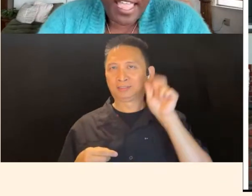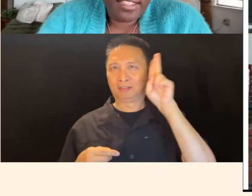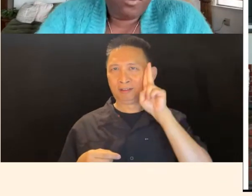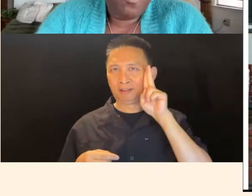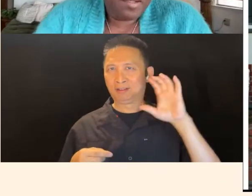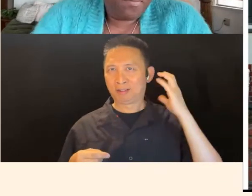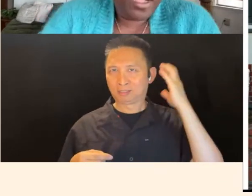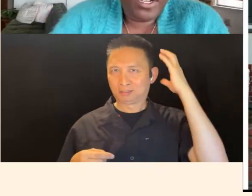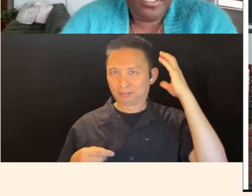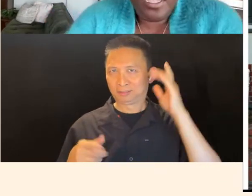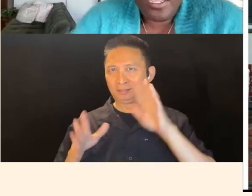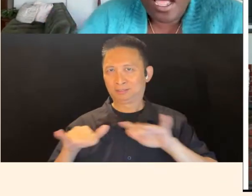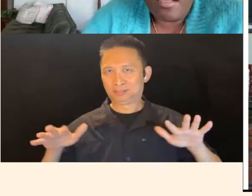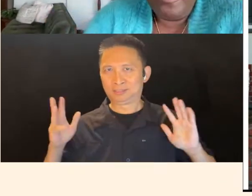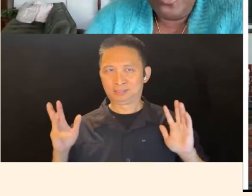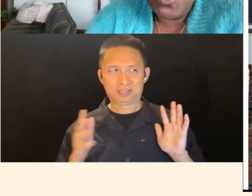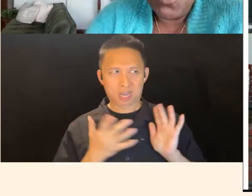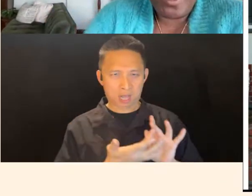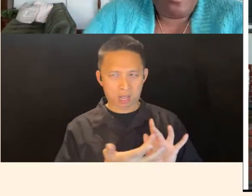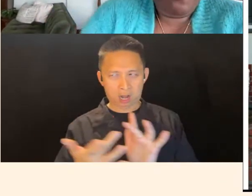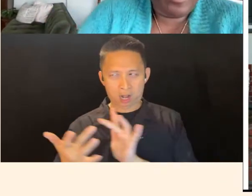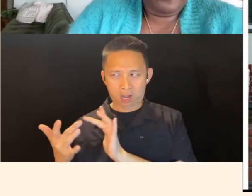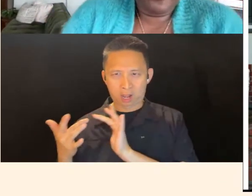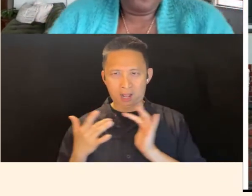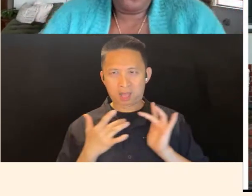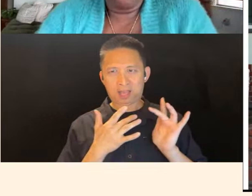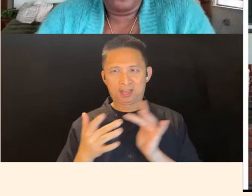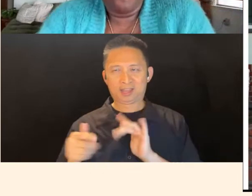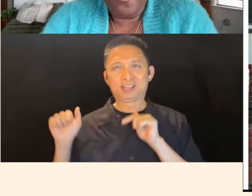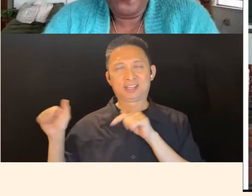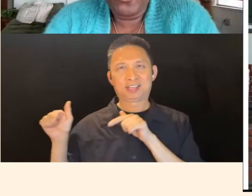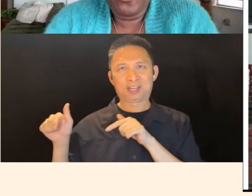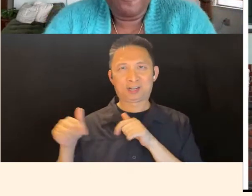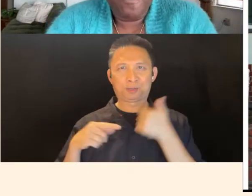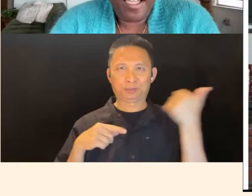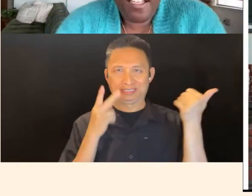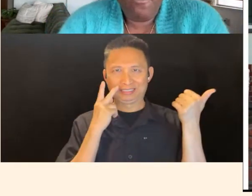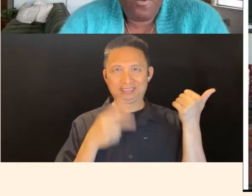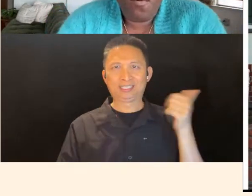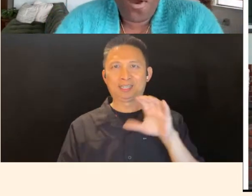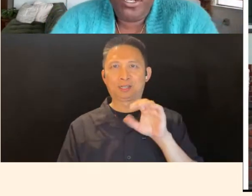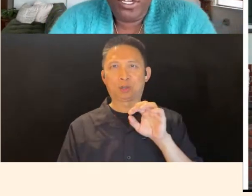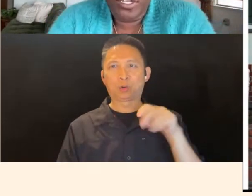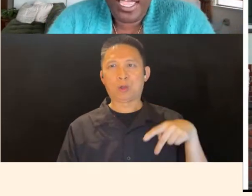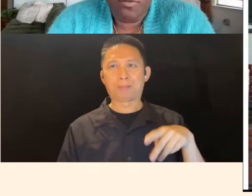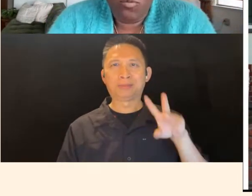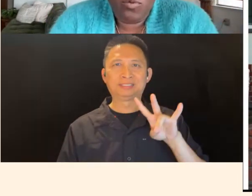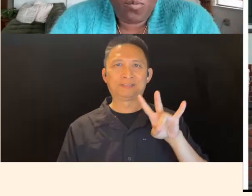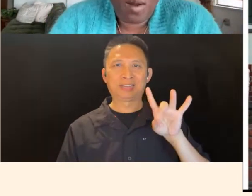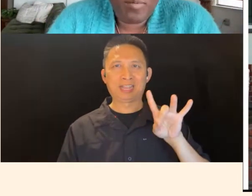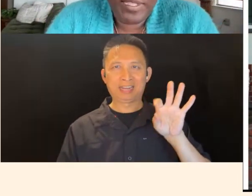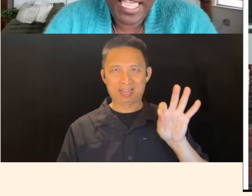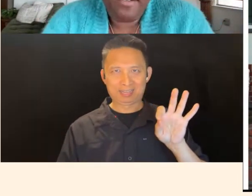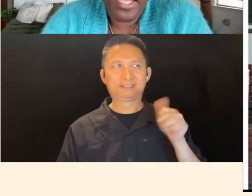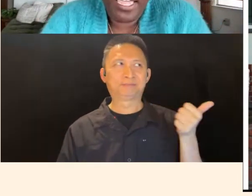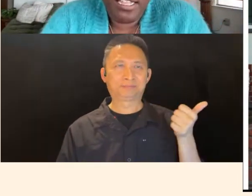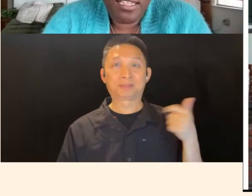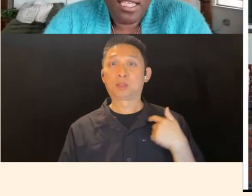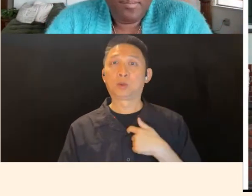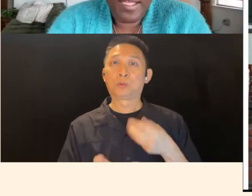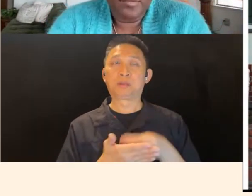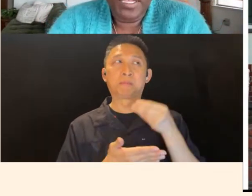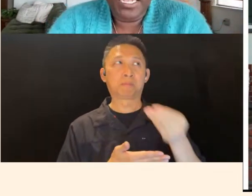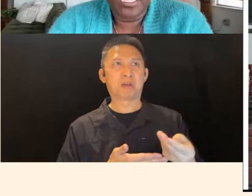to vet the right project, so at this point, we've purchased 5 projects, and we will probably have